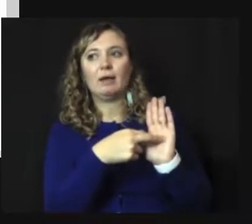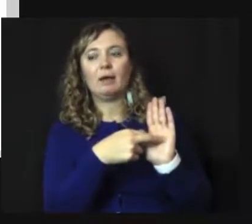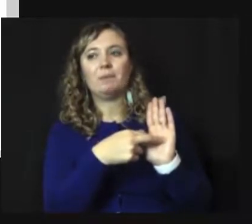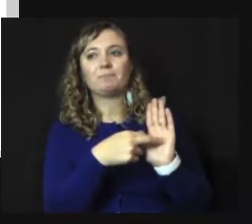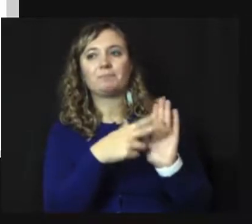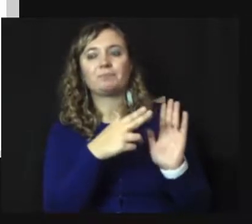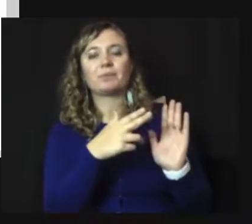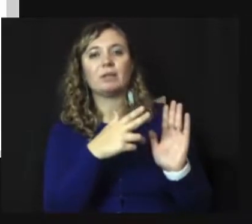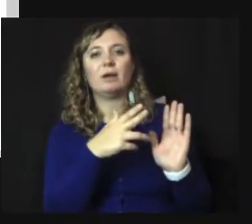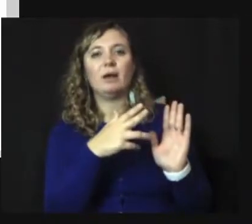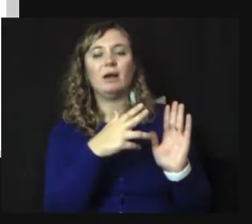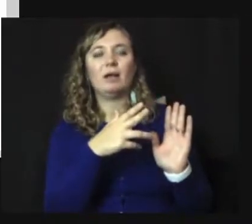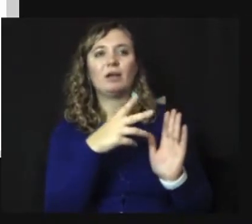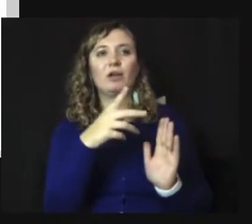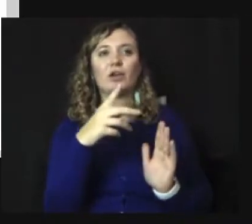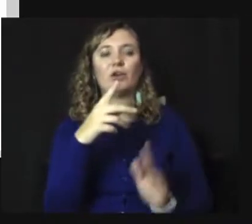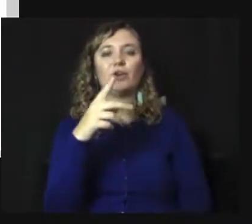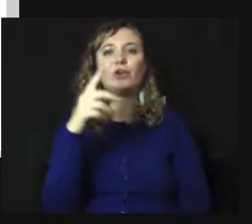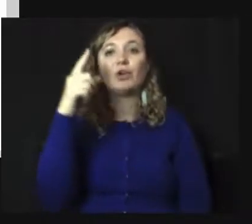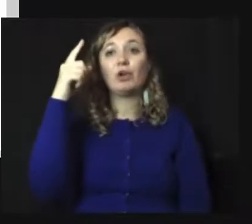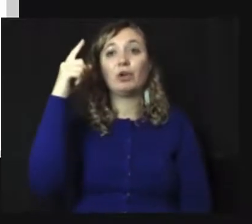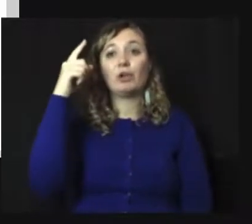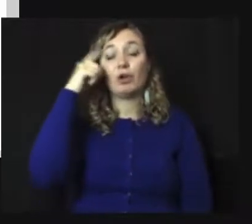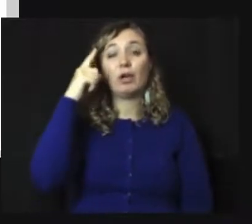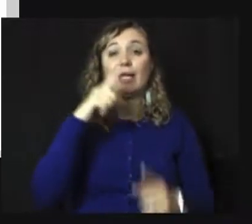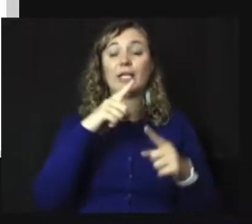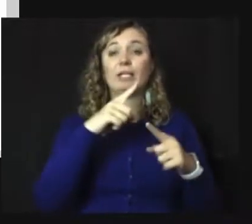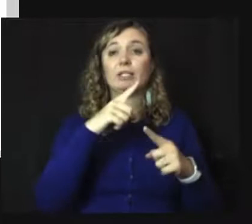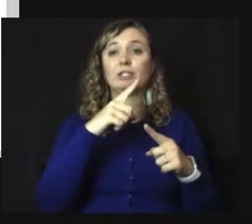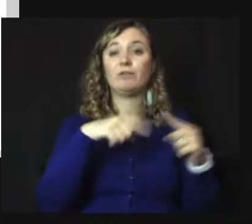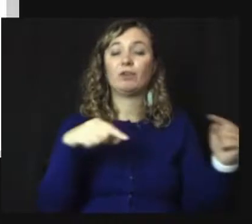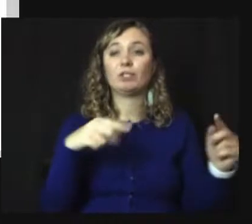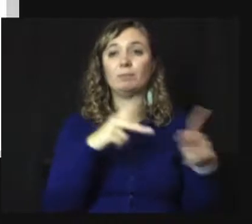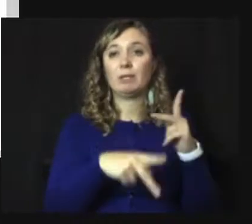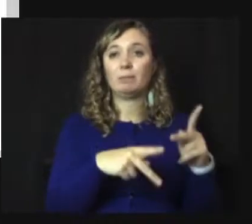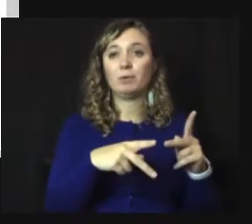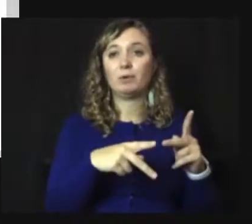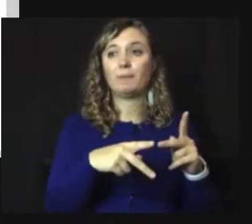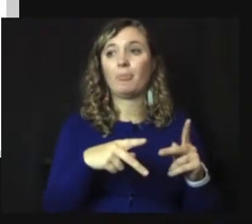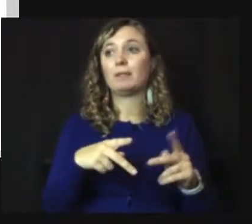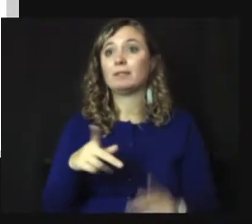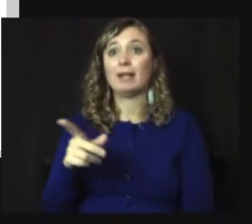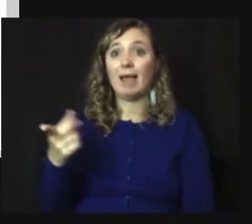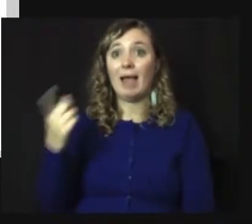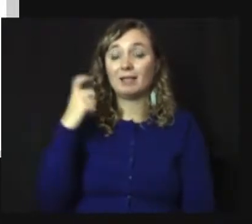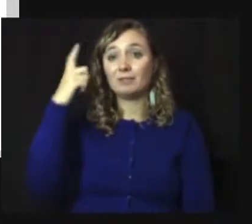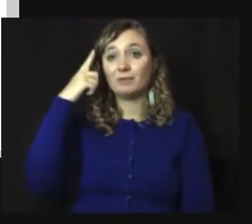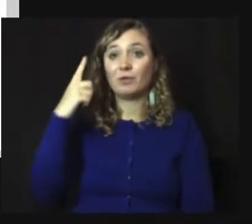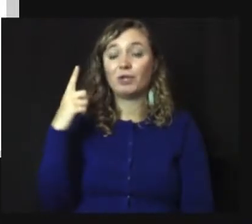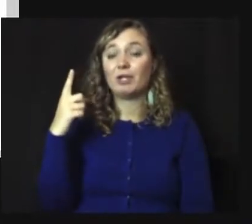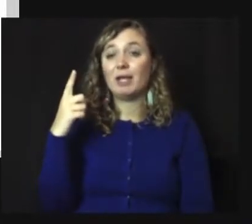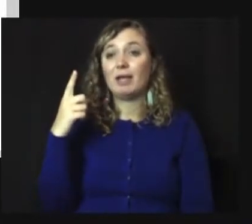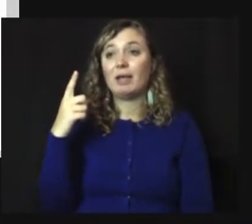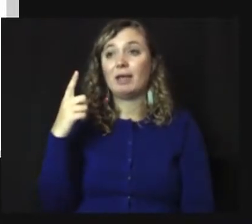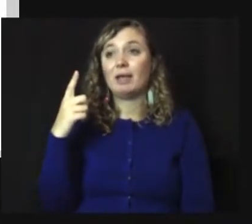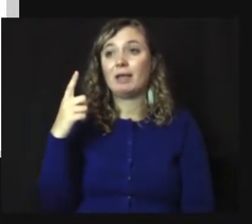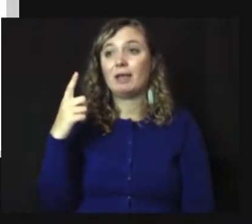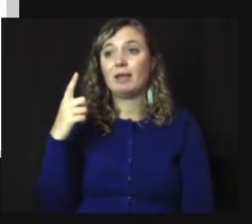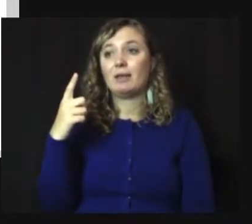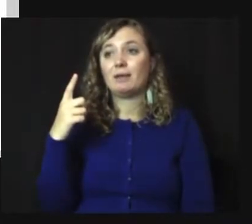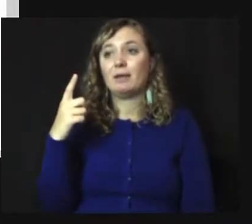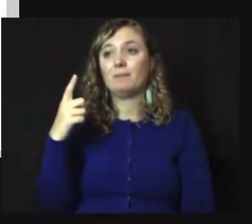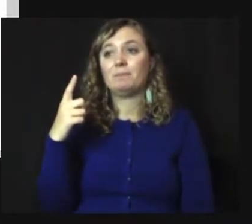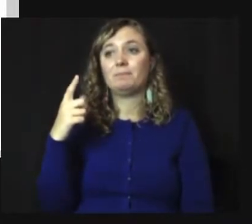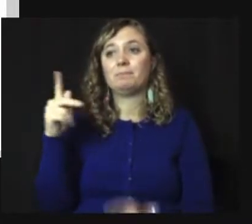I illustrate my book? I have not yet. So if you want to talk more about it, find me on Twitter or